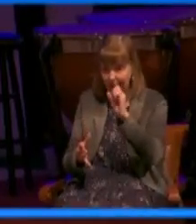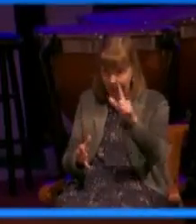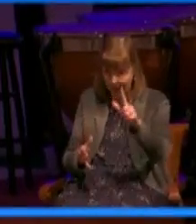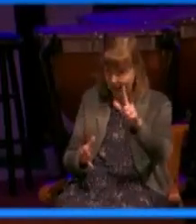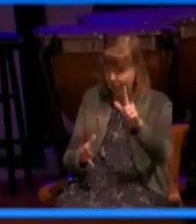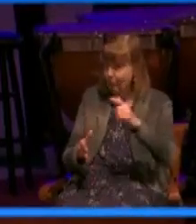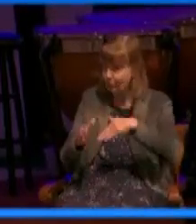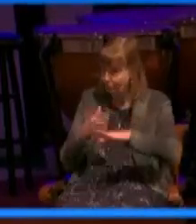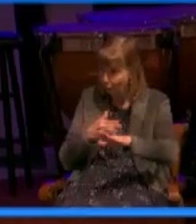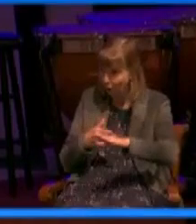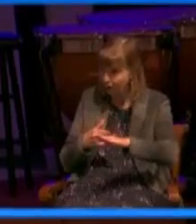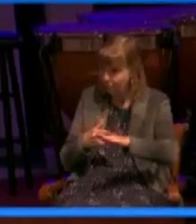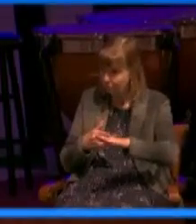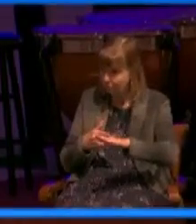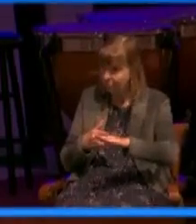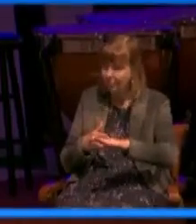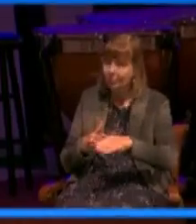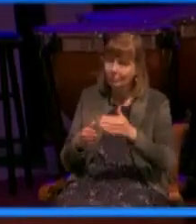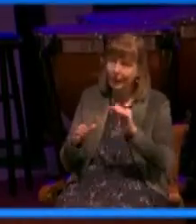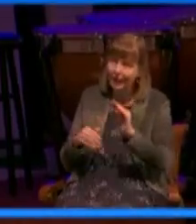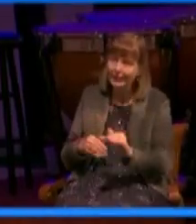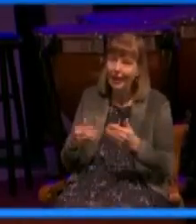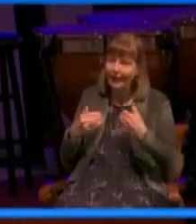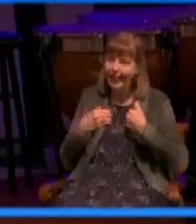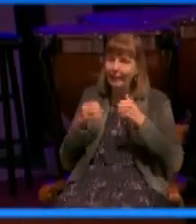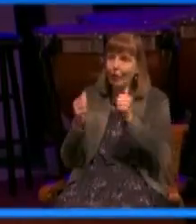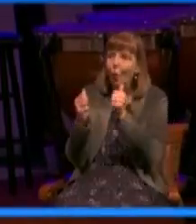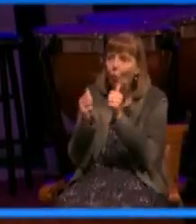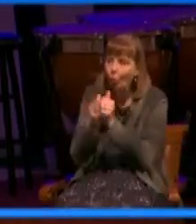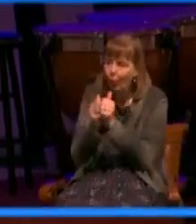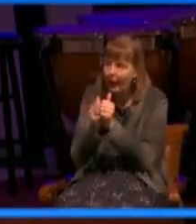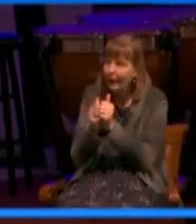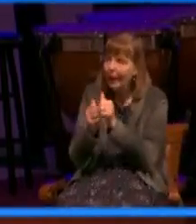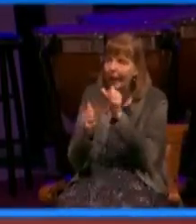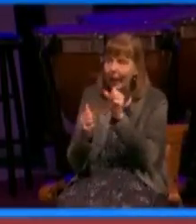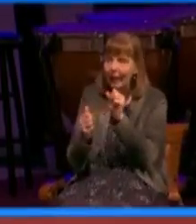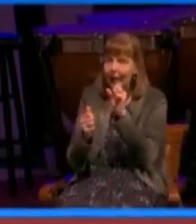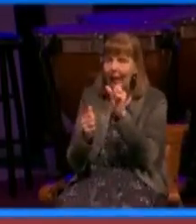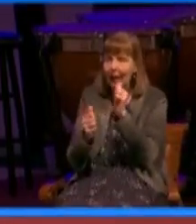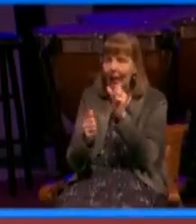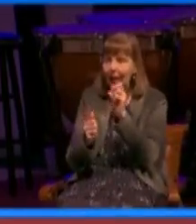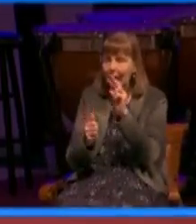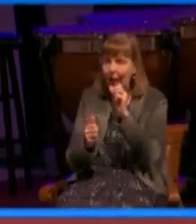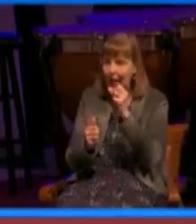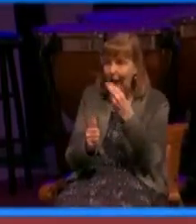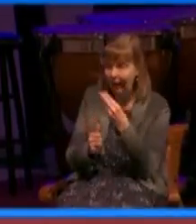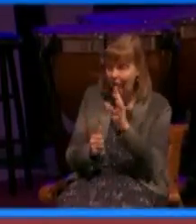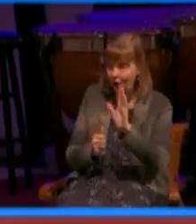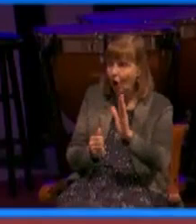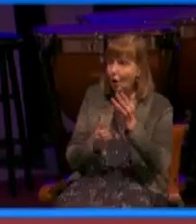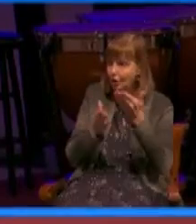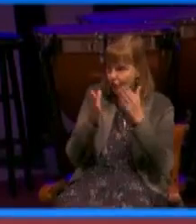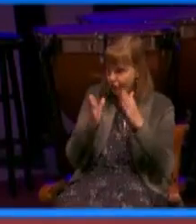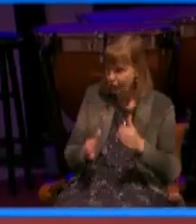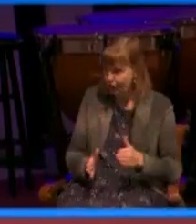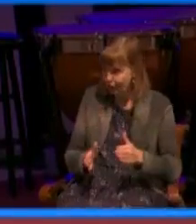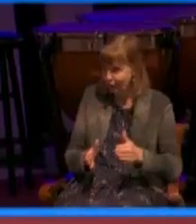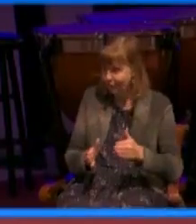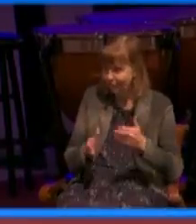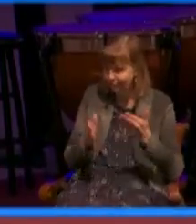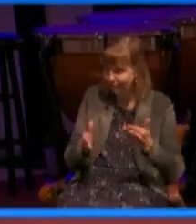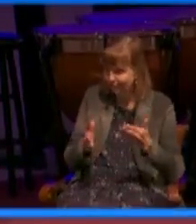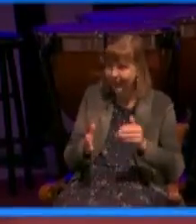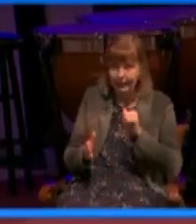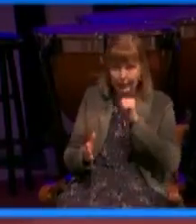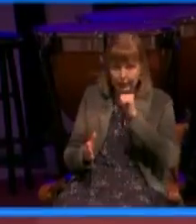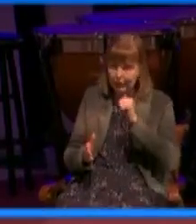marriage of Sarah, but with the servant, or Hagar, the child that was not promised to be the descendant, the one in which he schemed with his wife to go outside